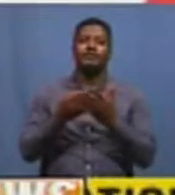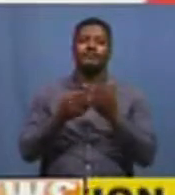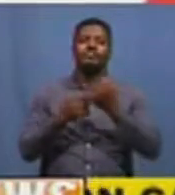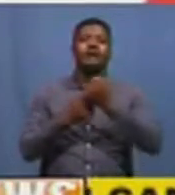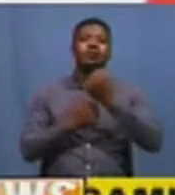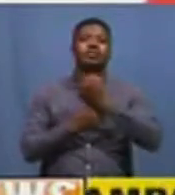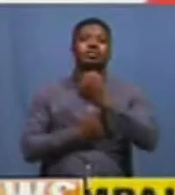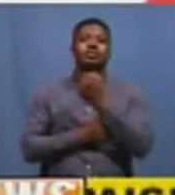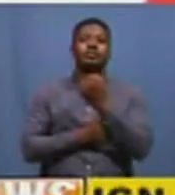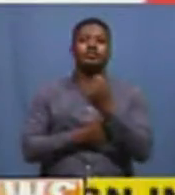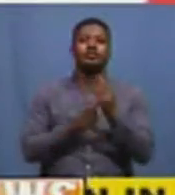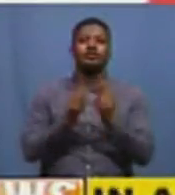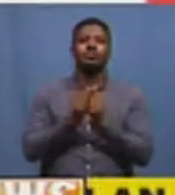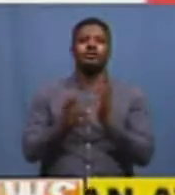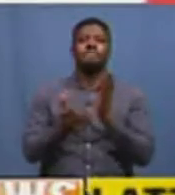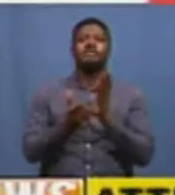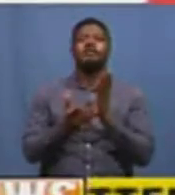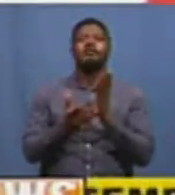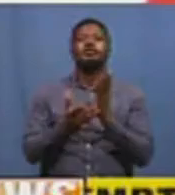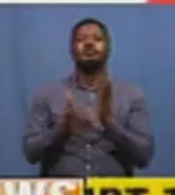fundamentals to digitalization.